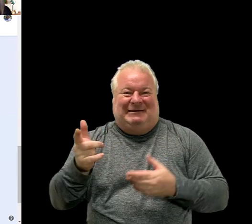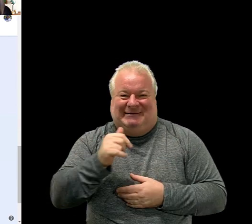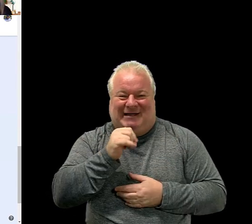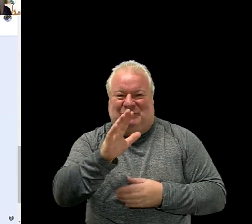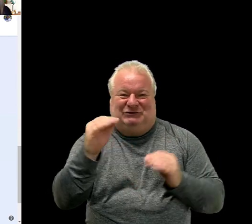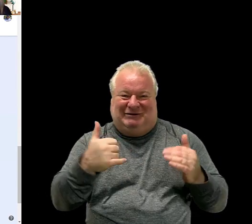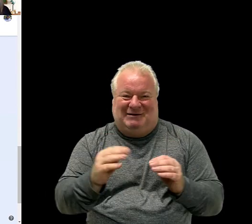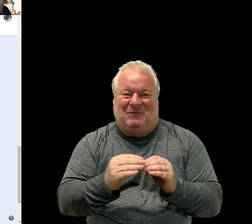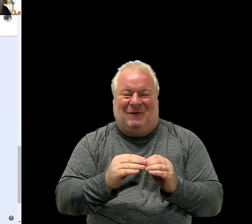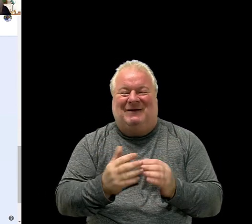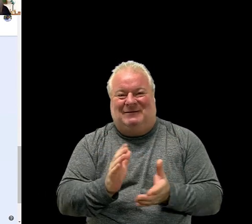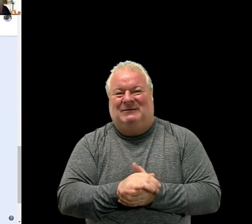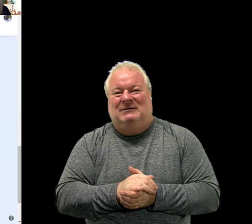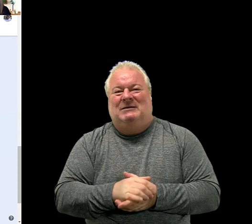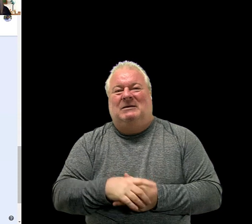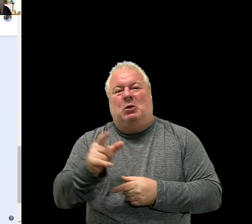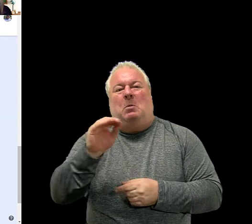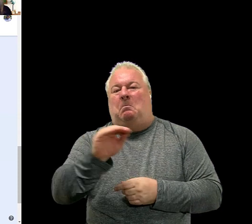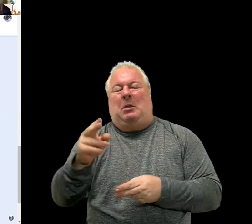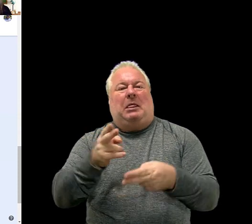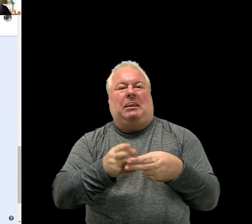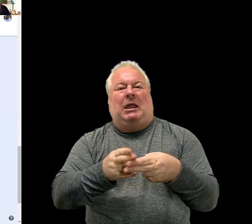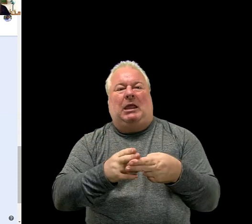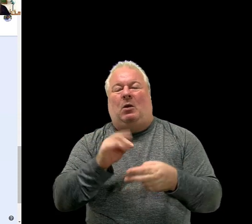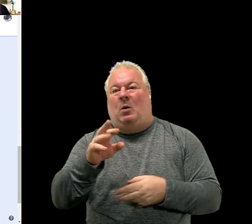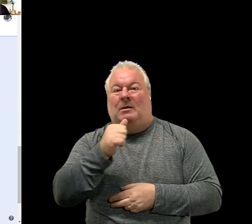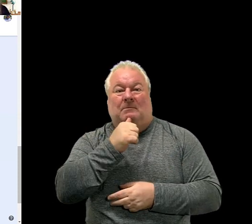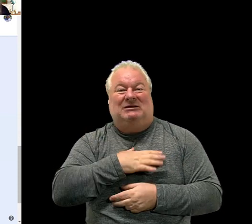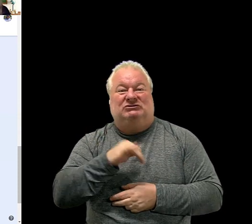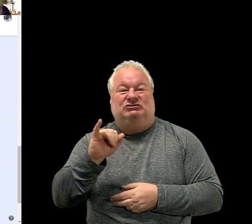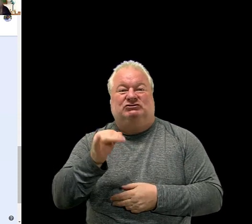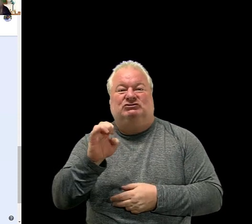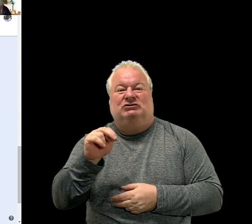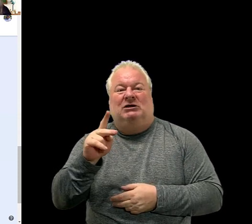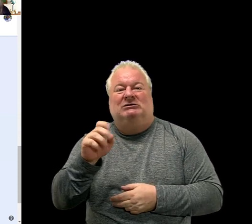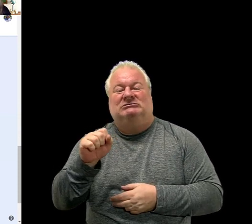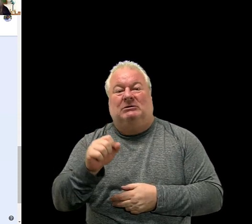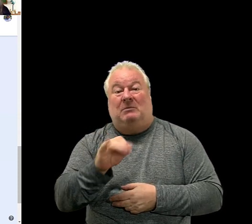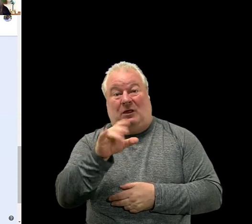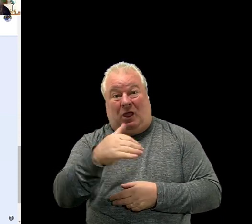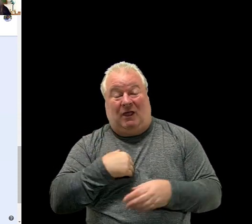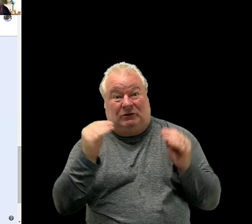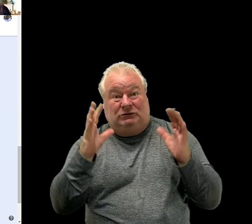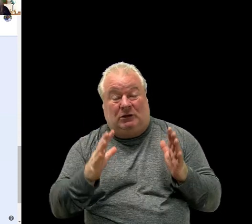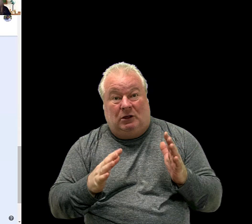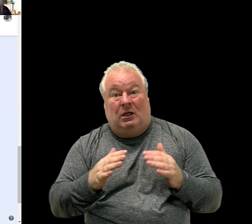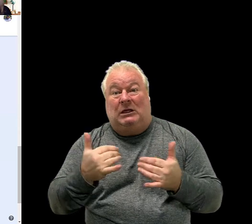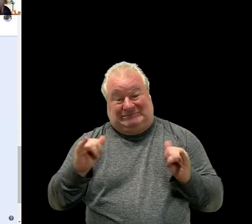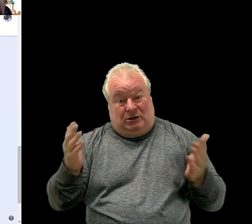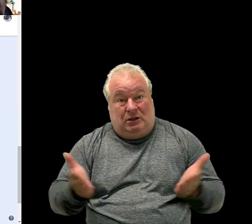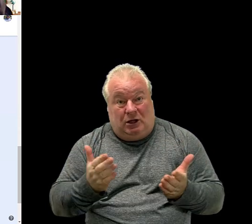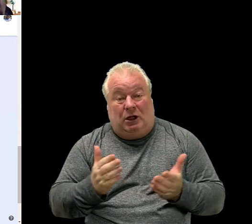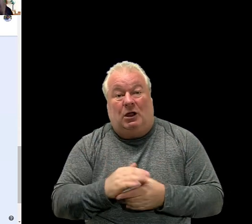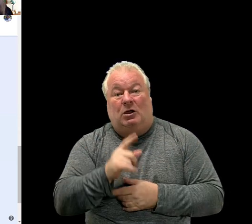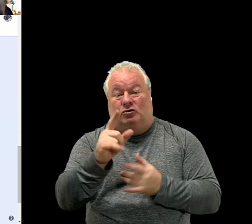just place right there Ms. Jacobson's name or Ms. Jenks. But if you have a teacher that is still here, you